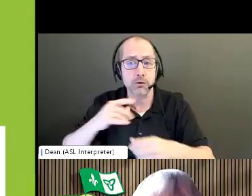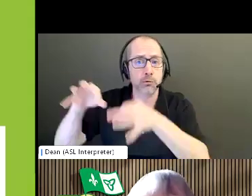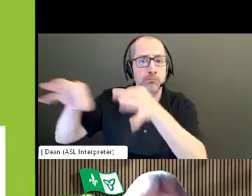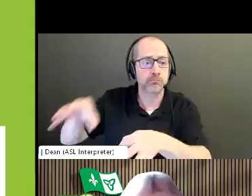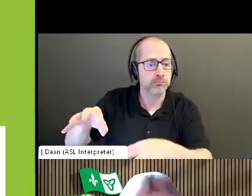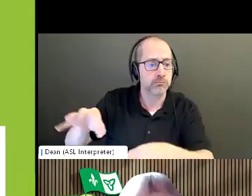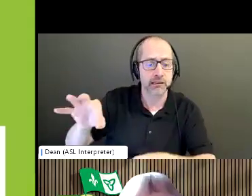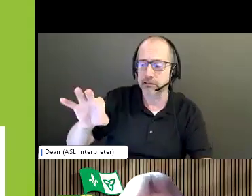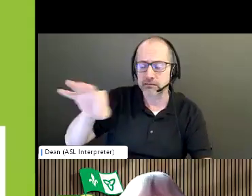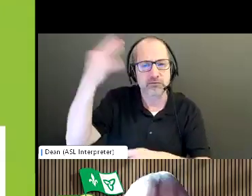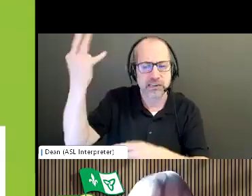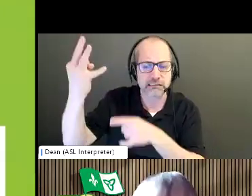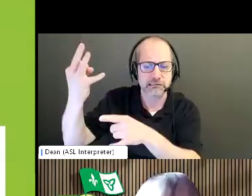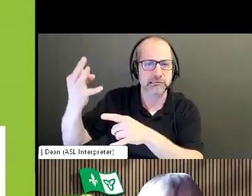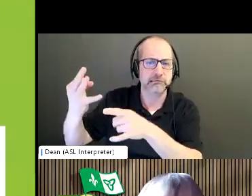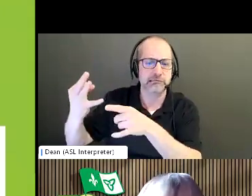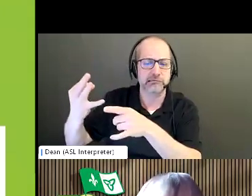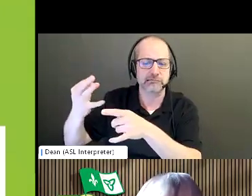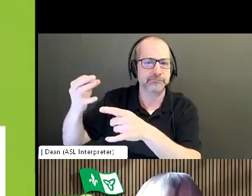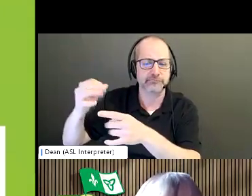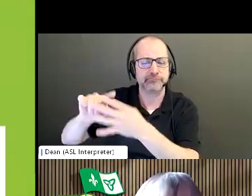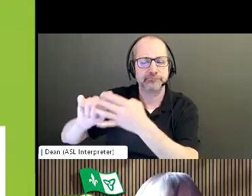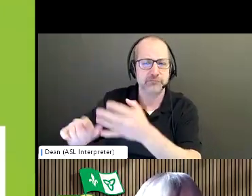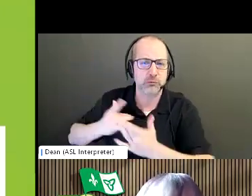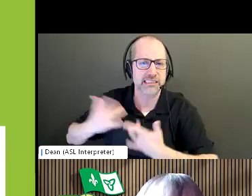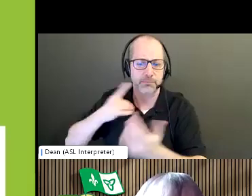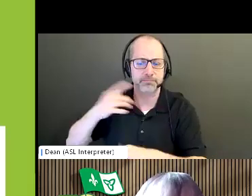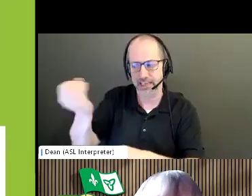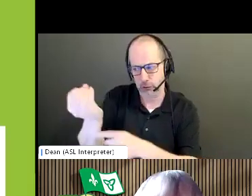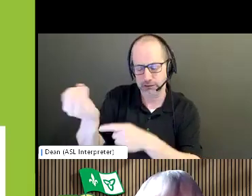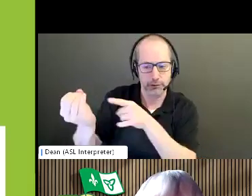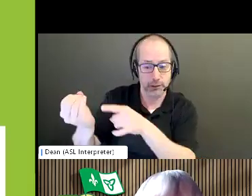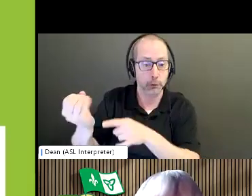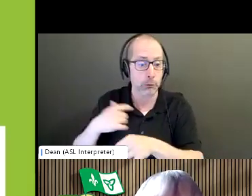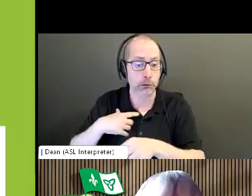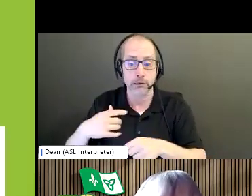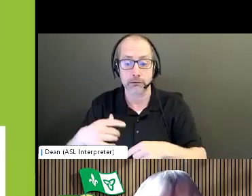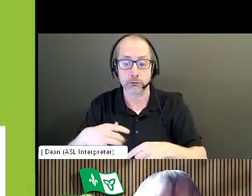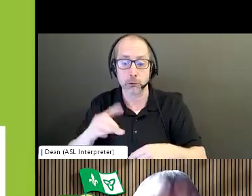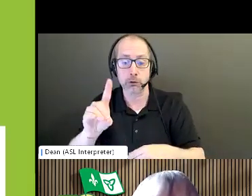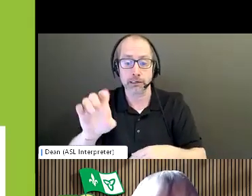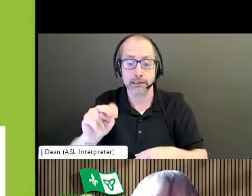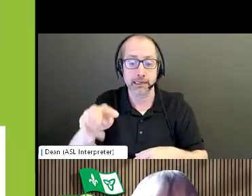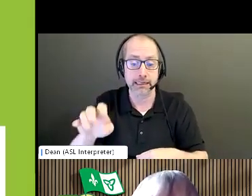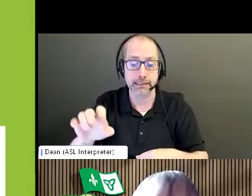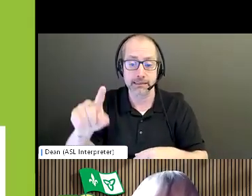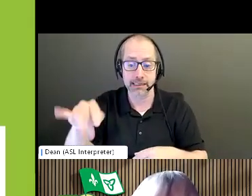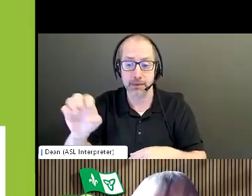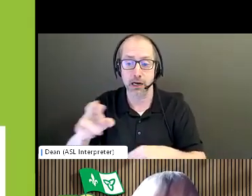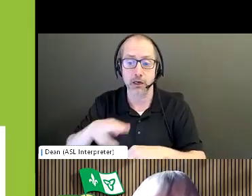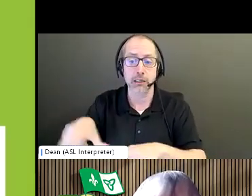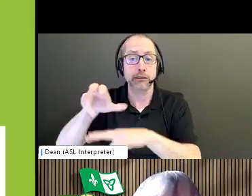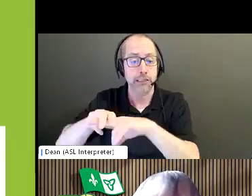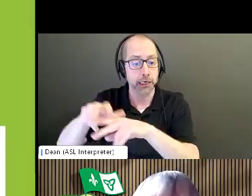the francophone aspect of things in Ontario. So, I'm Denise Lemire. I'm chair of the Réseau ontarien